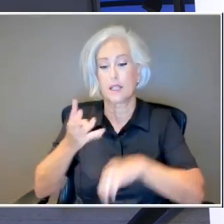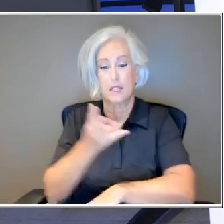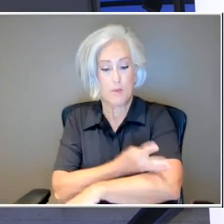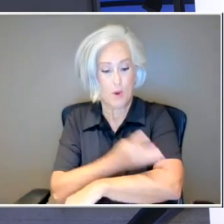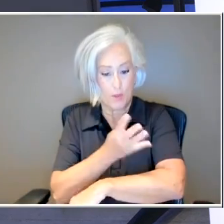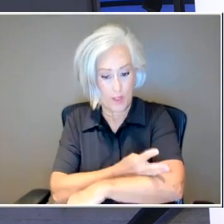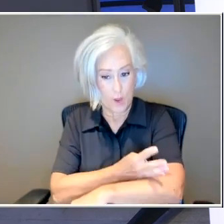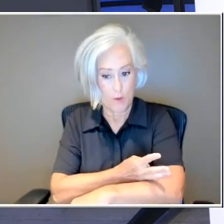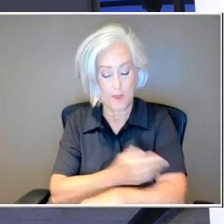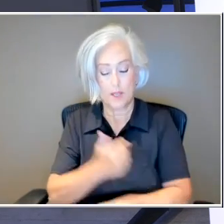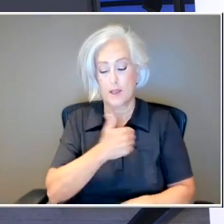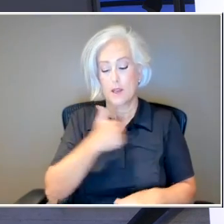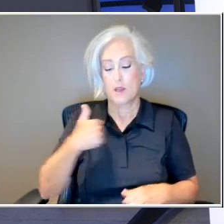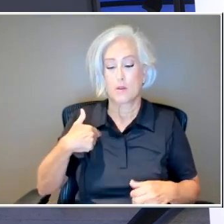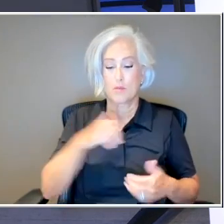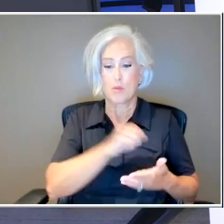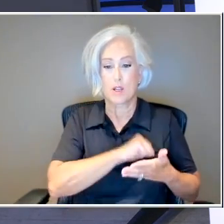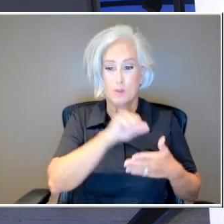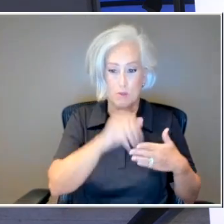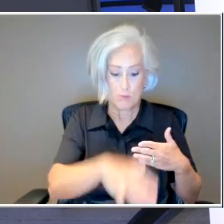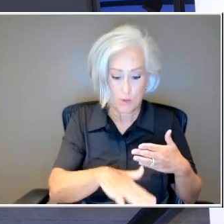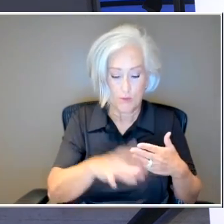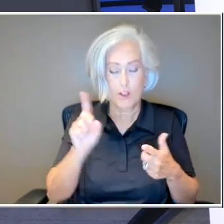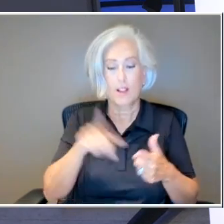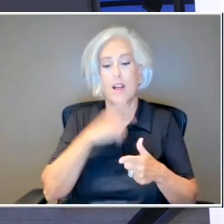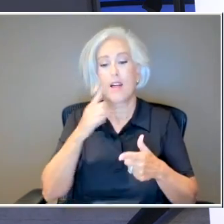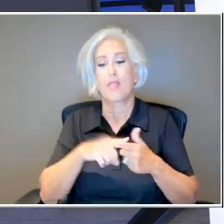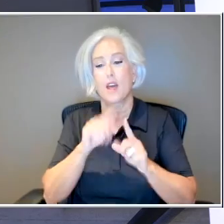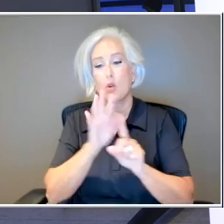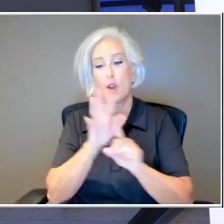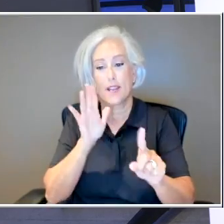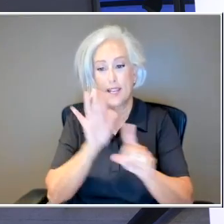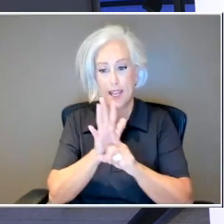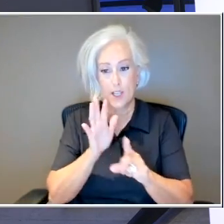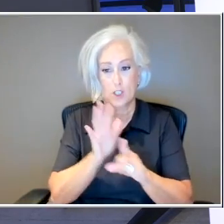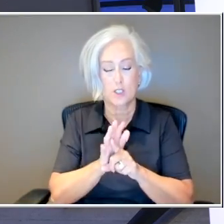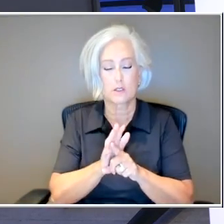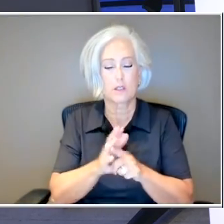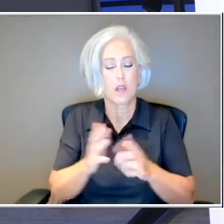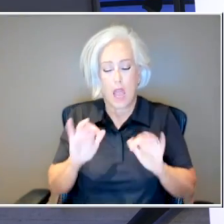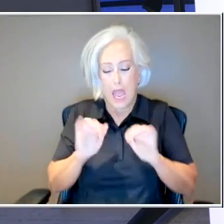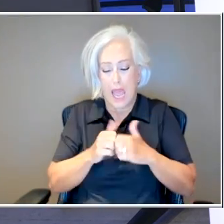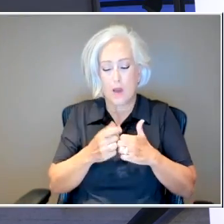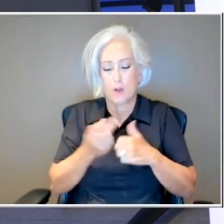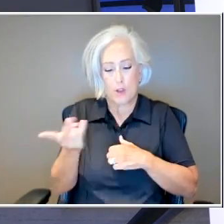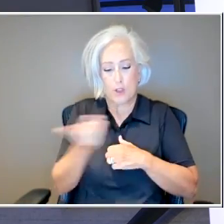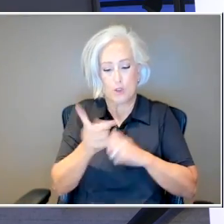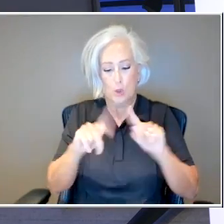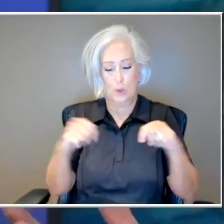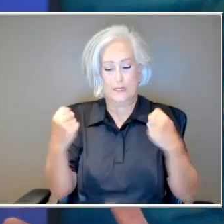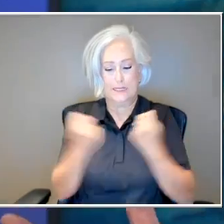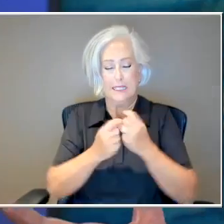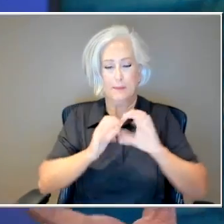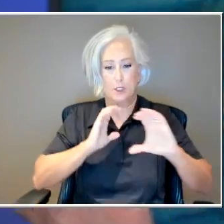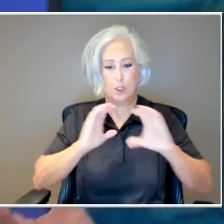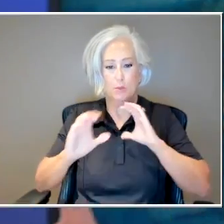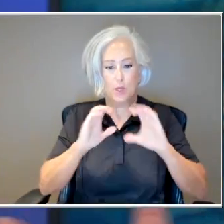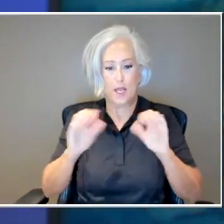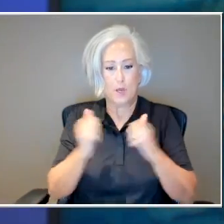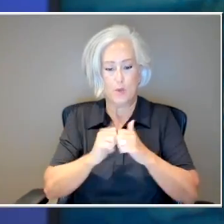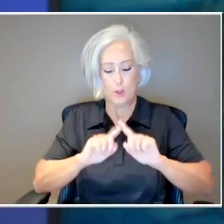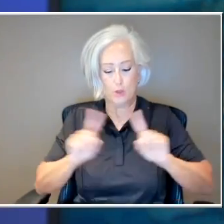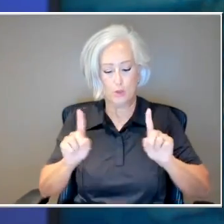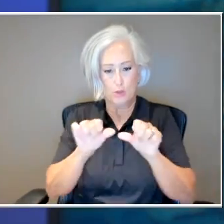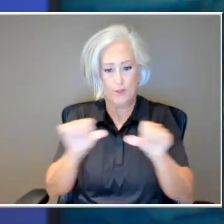are those conversations going on between 2 different teams that handle 2 different parts of the body? Yeah, that's a great question. And so whenever we're